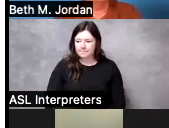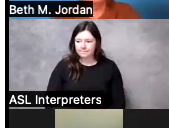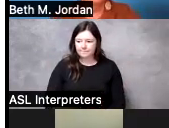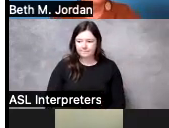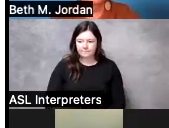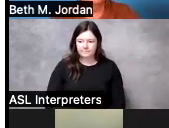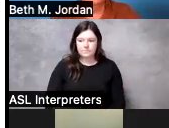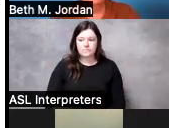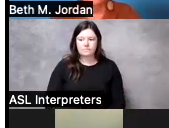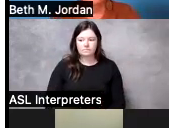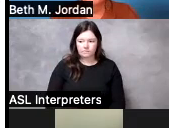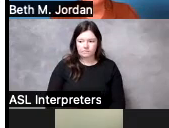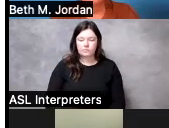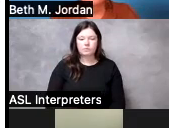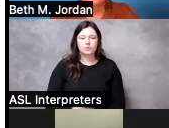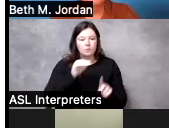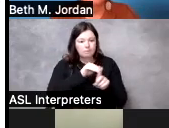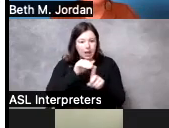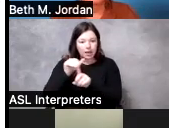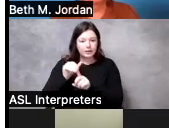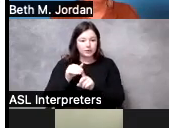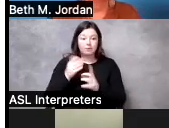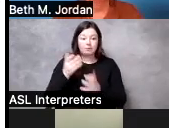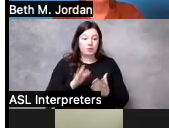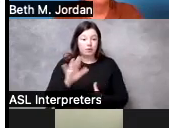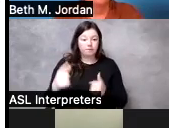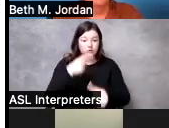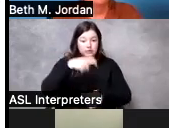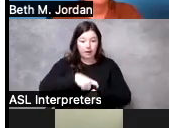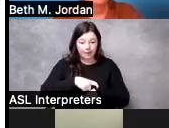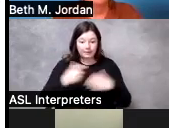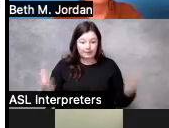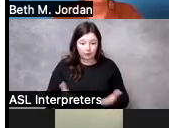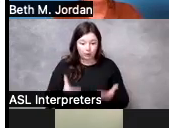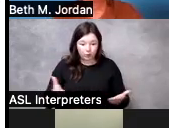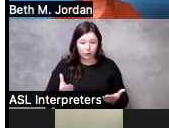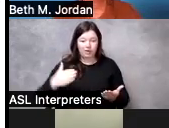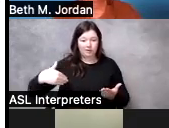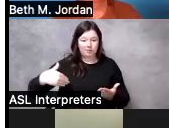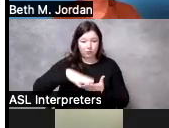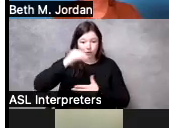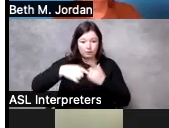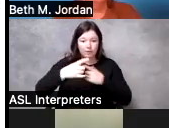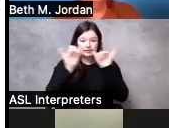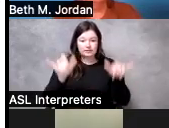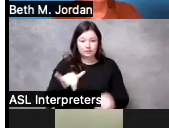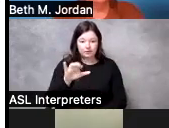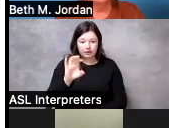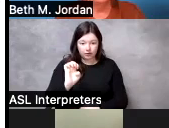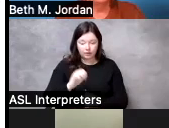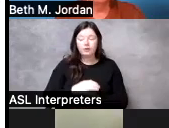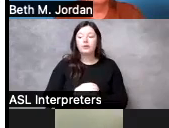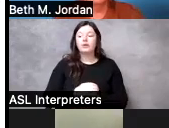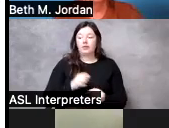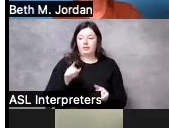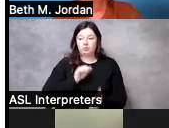As a reminder, or maybe a first-time lesson for some folks that haven't had the opportunity to learn about the system of care yet, but the approach